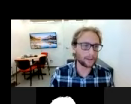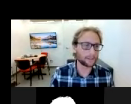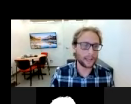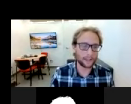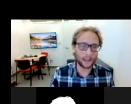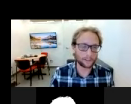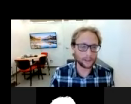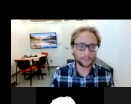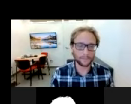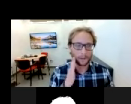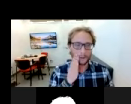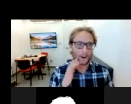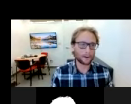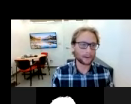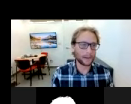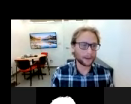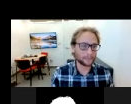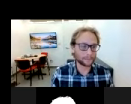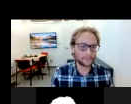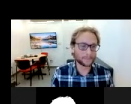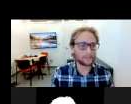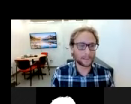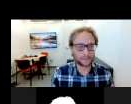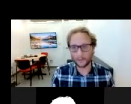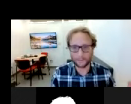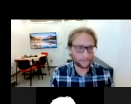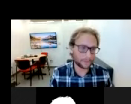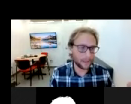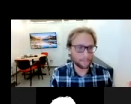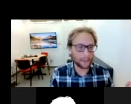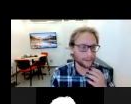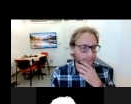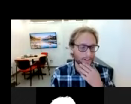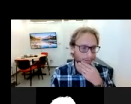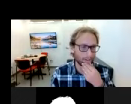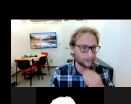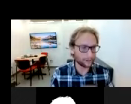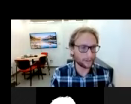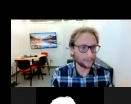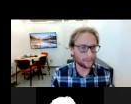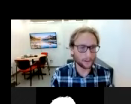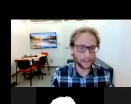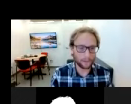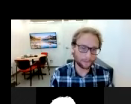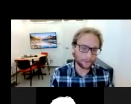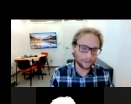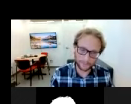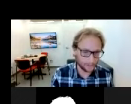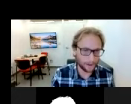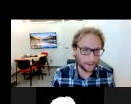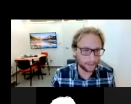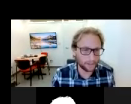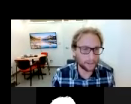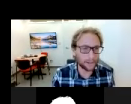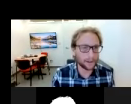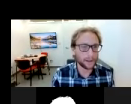model is a Gaussian where let's just say the peak is centered when children start elementary school. It's a